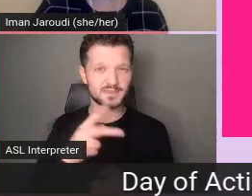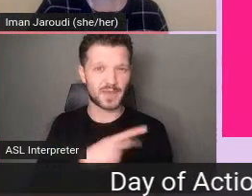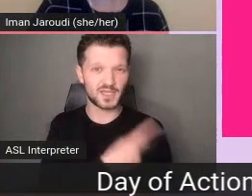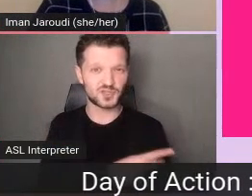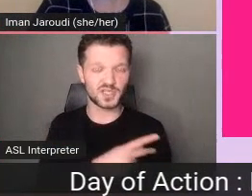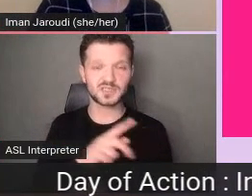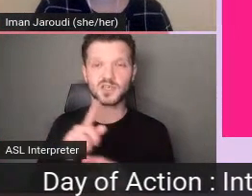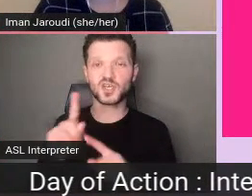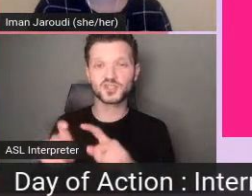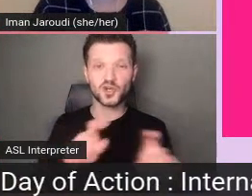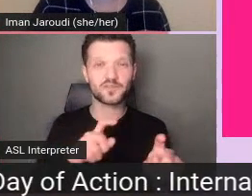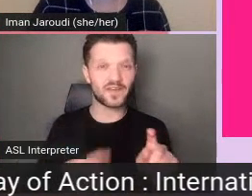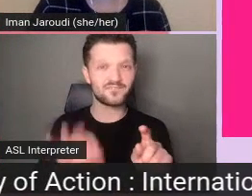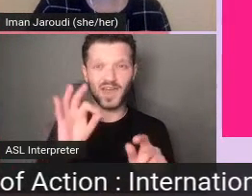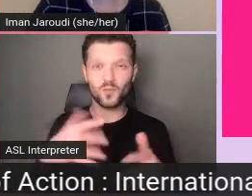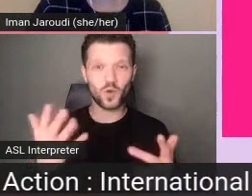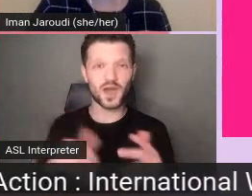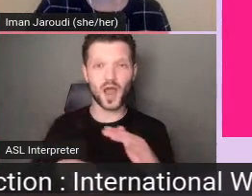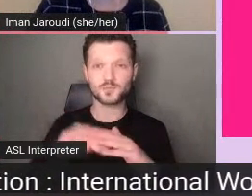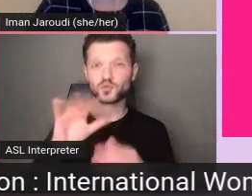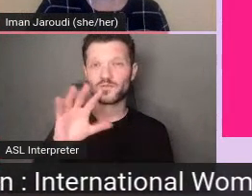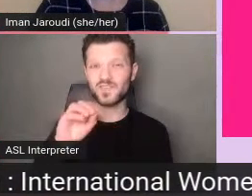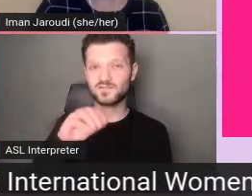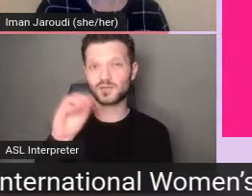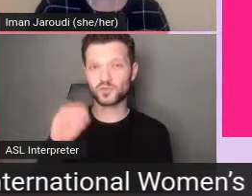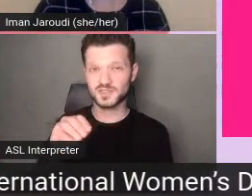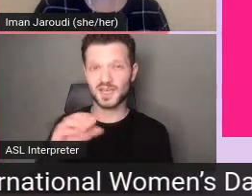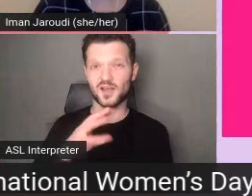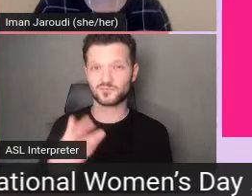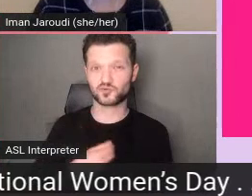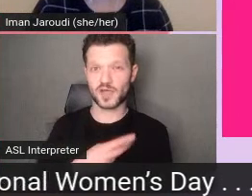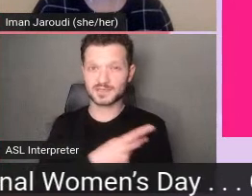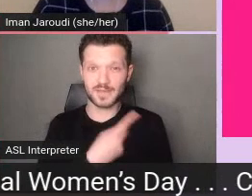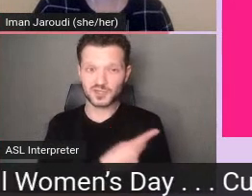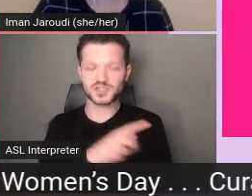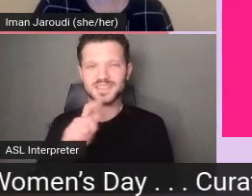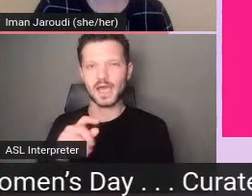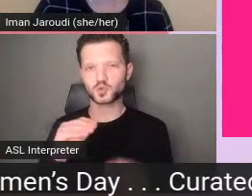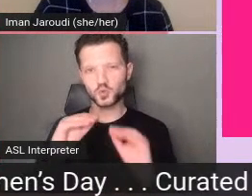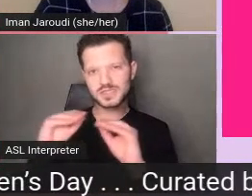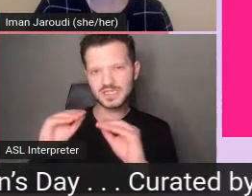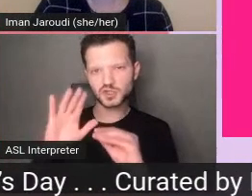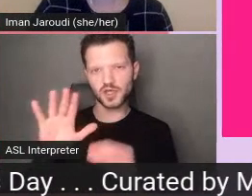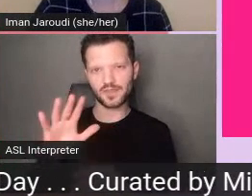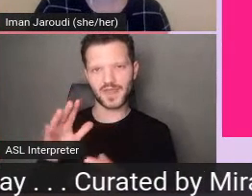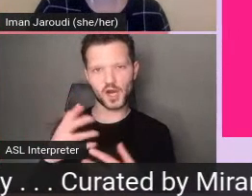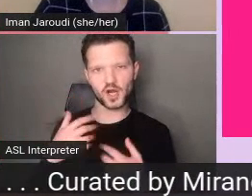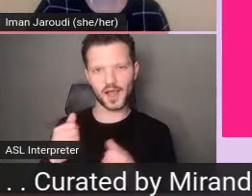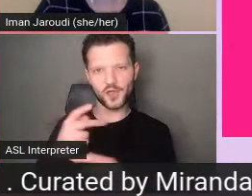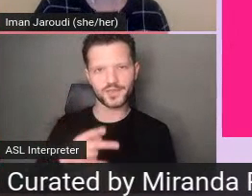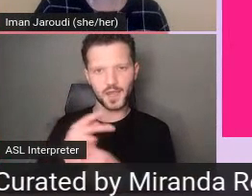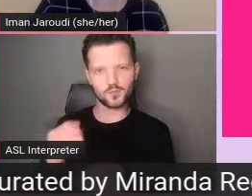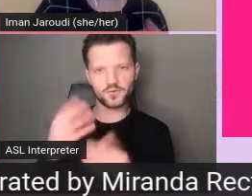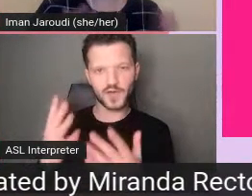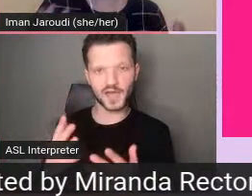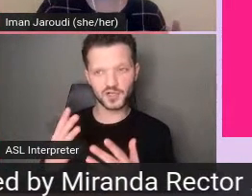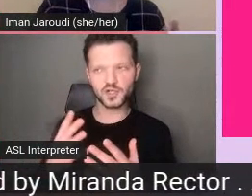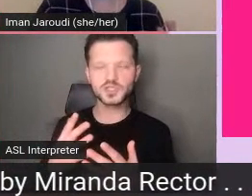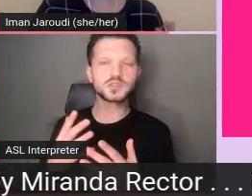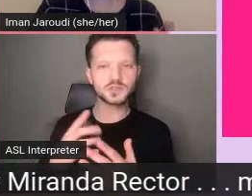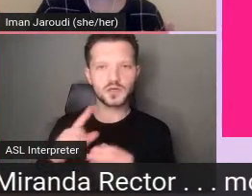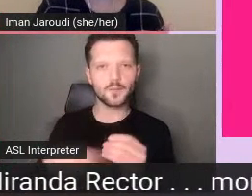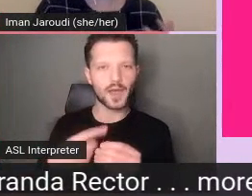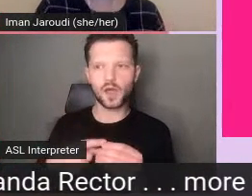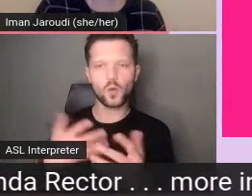up to 50% of trans patients reported having to teach their healthcare providers about their own needs. With that in